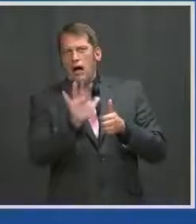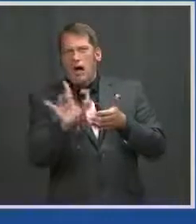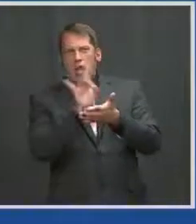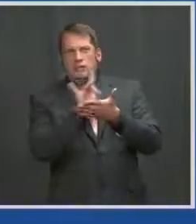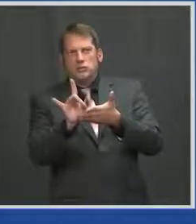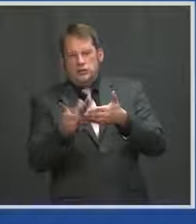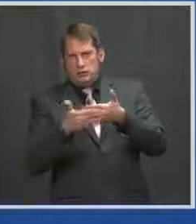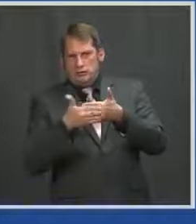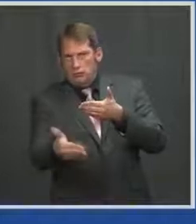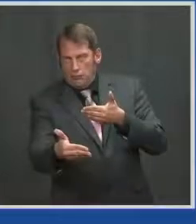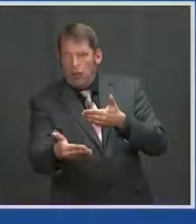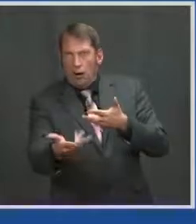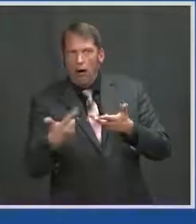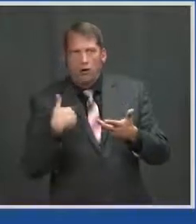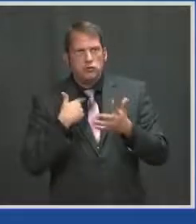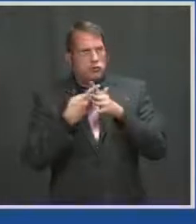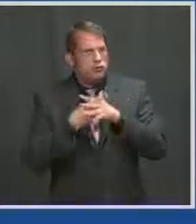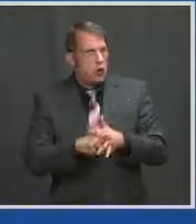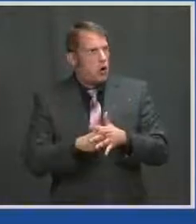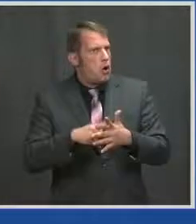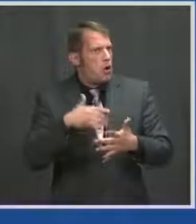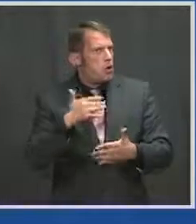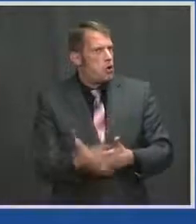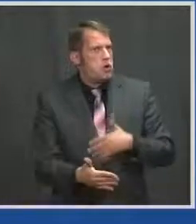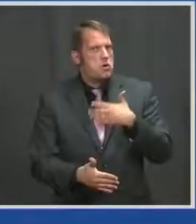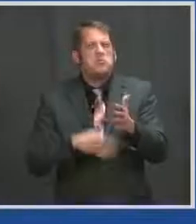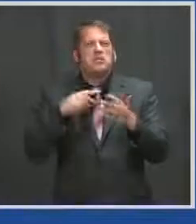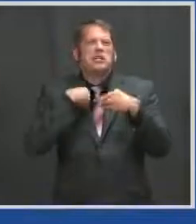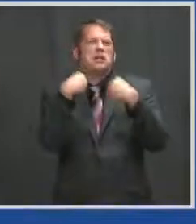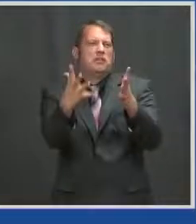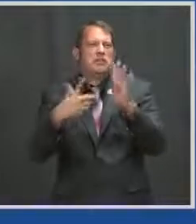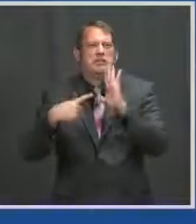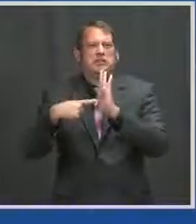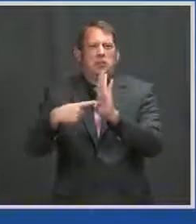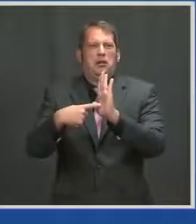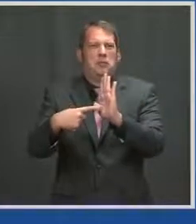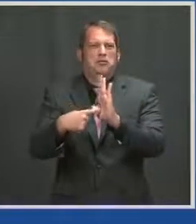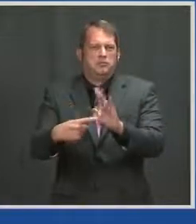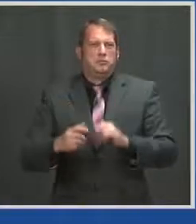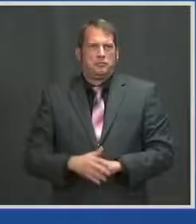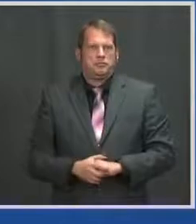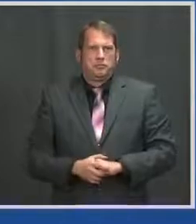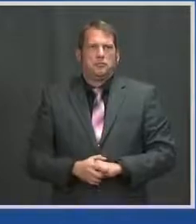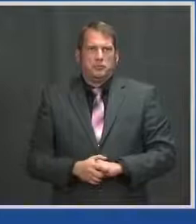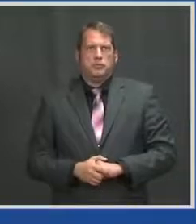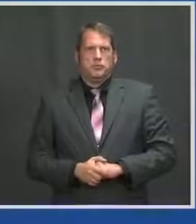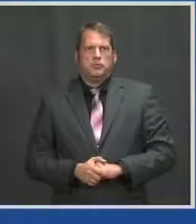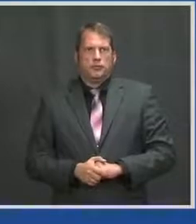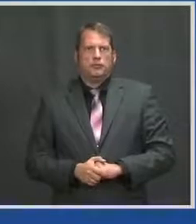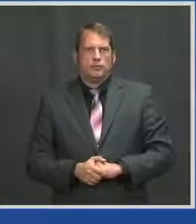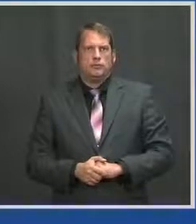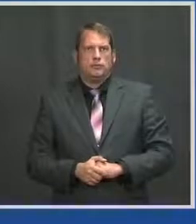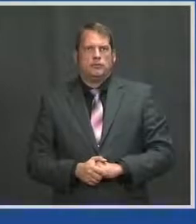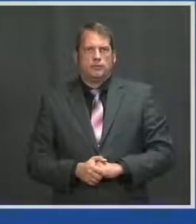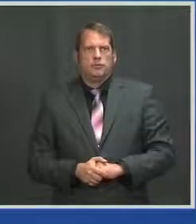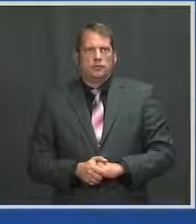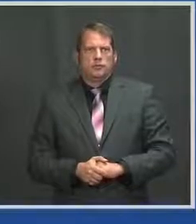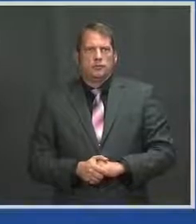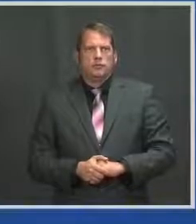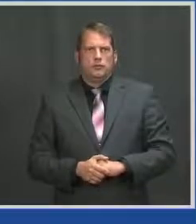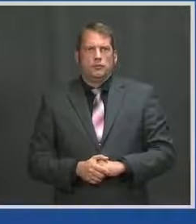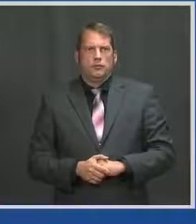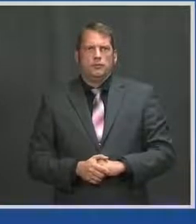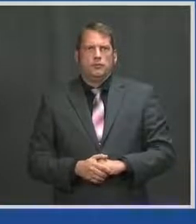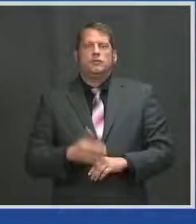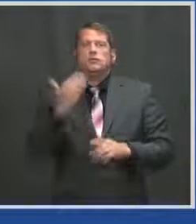Here's one example. I know you all know this, but it's worth repeating. State and local governments have to balance